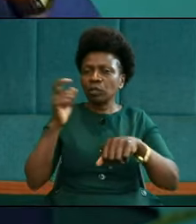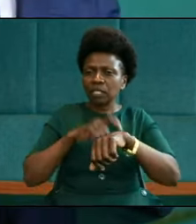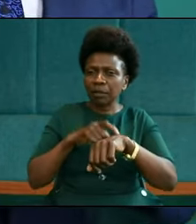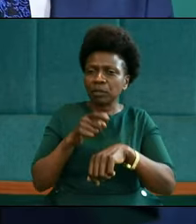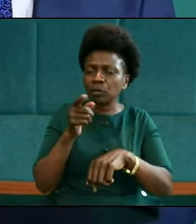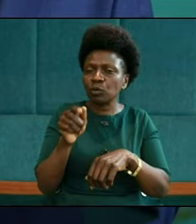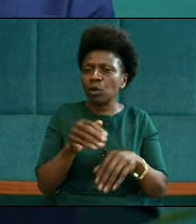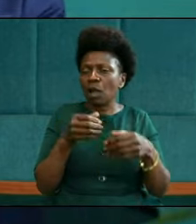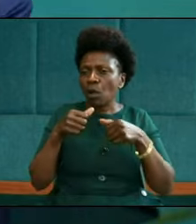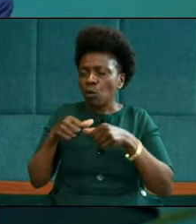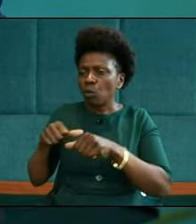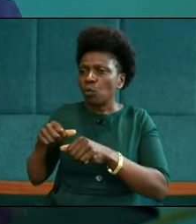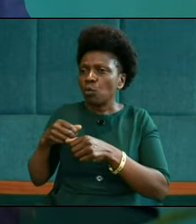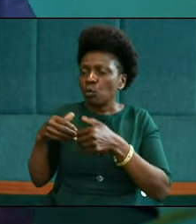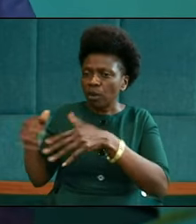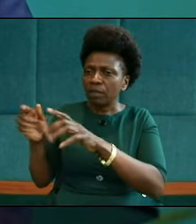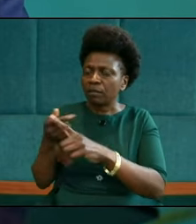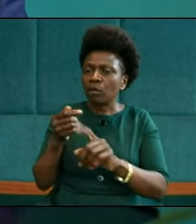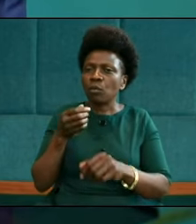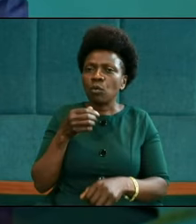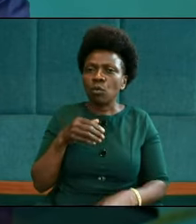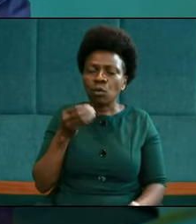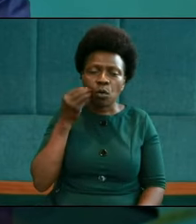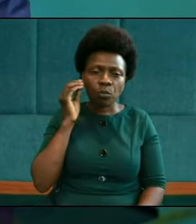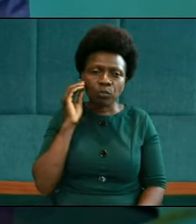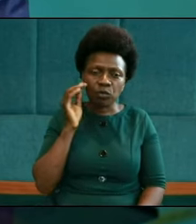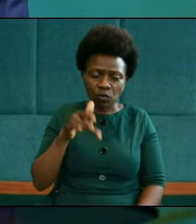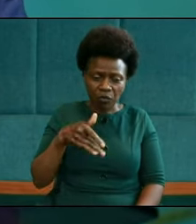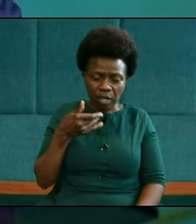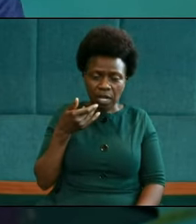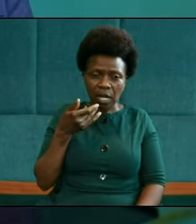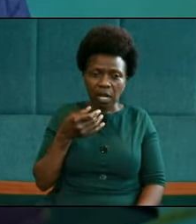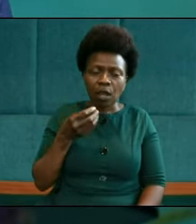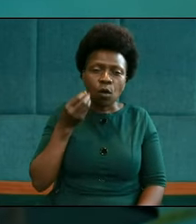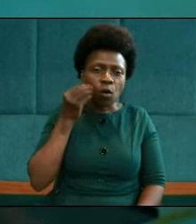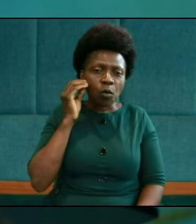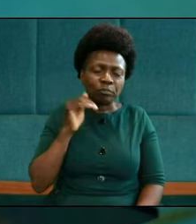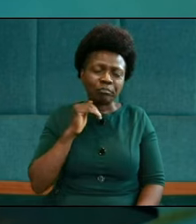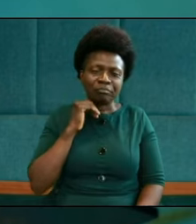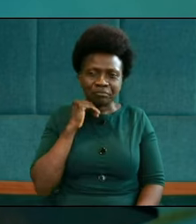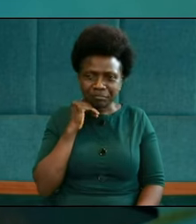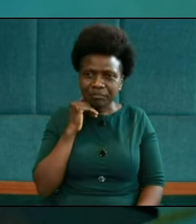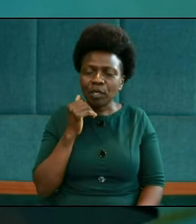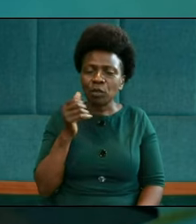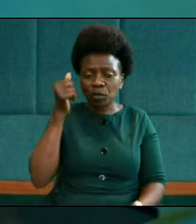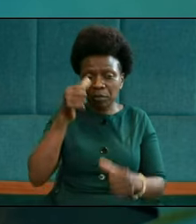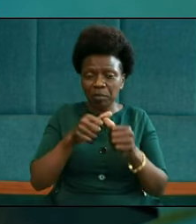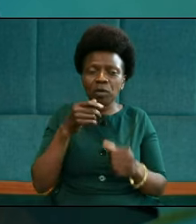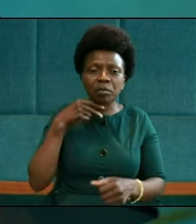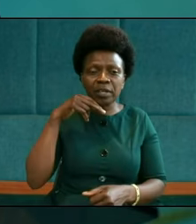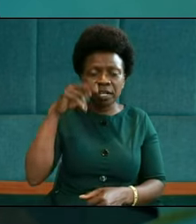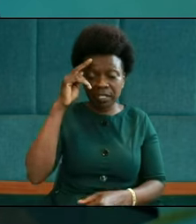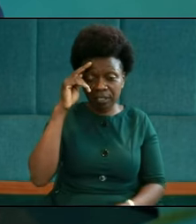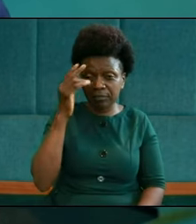you are away from home, you just feel you are homesick. You just remember your parents and you feel you are